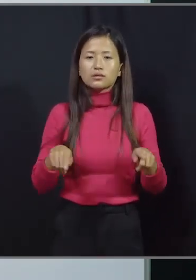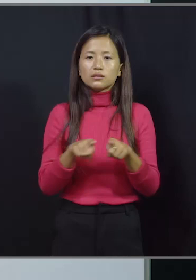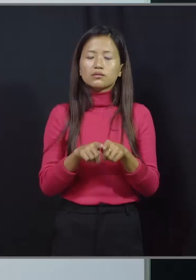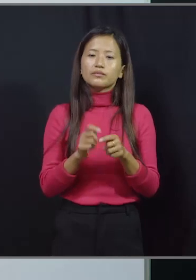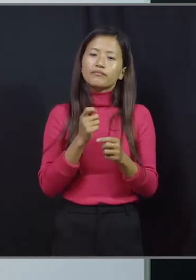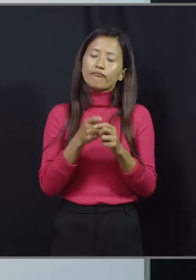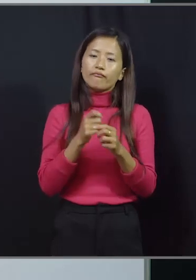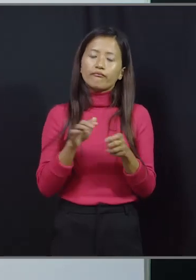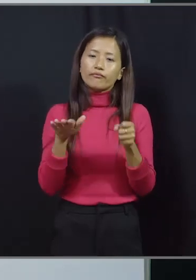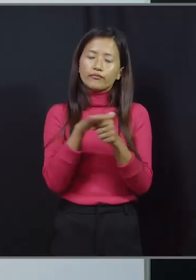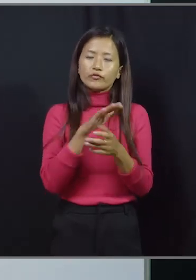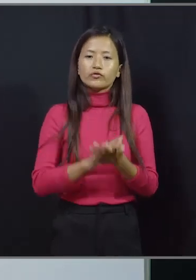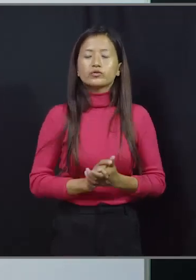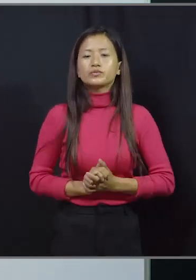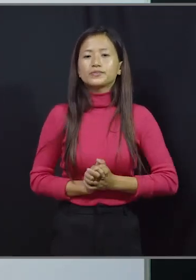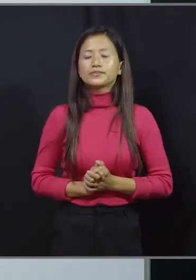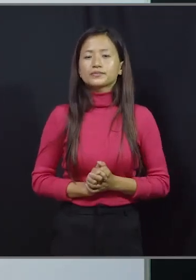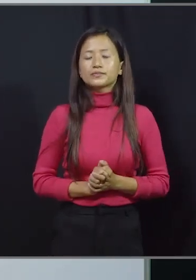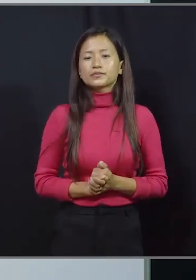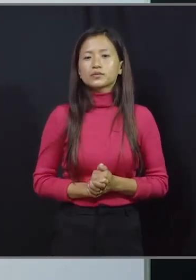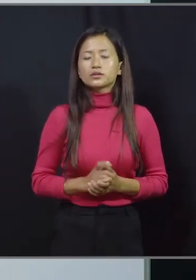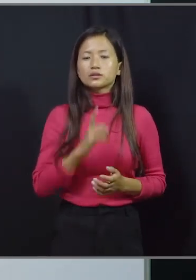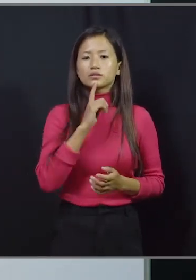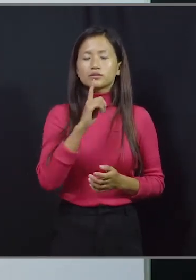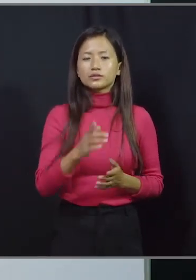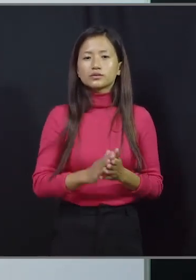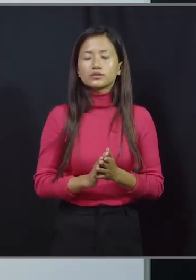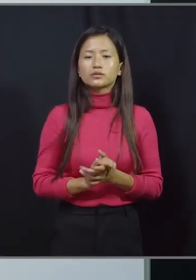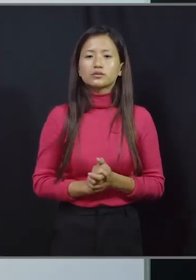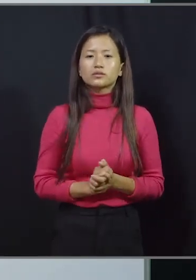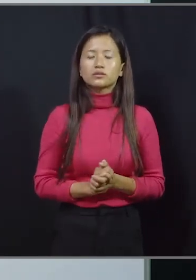when the new Enfield rifle was introduced, then it